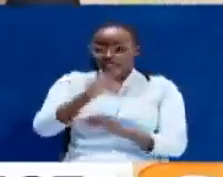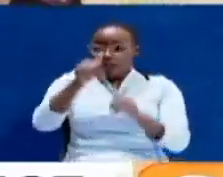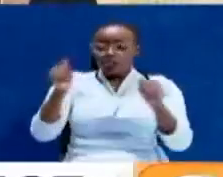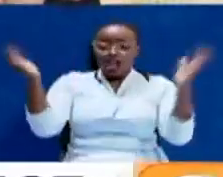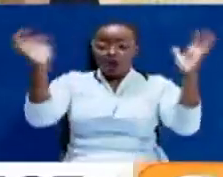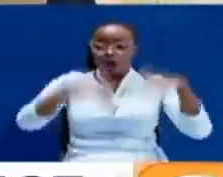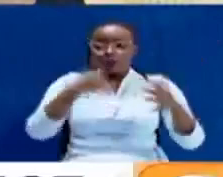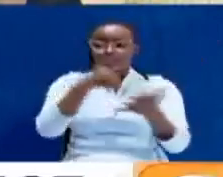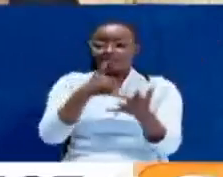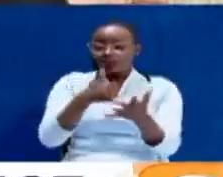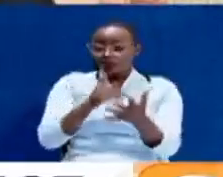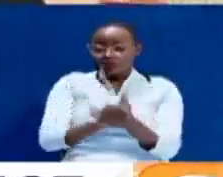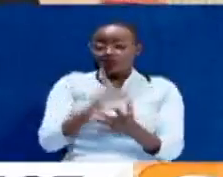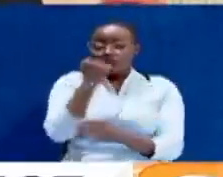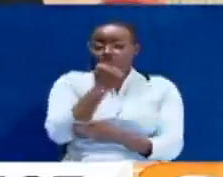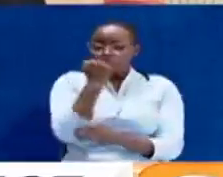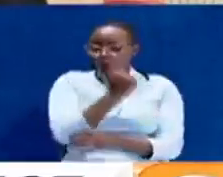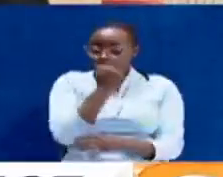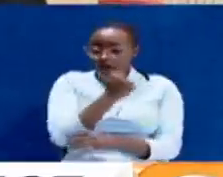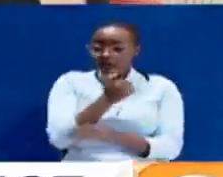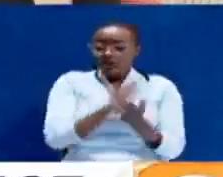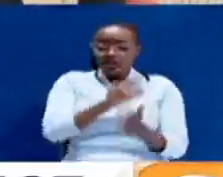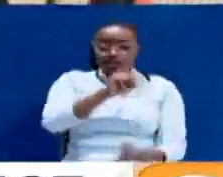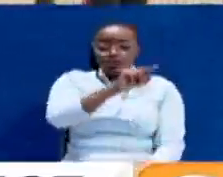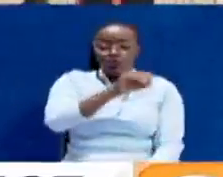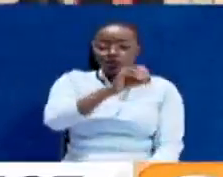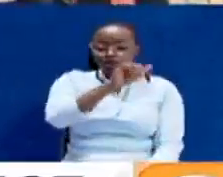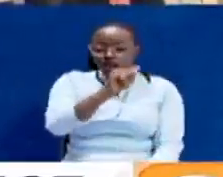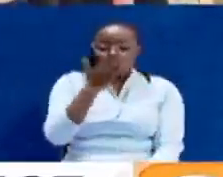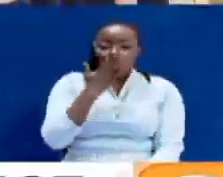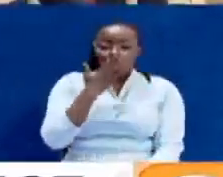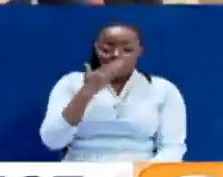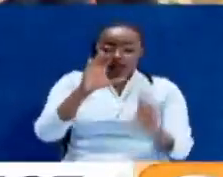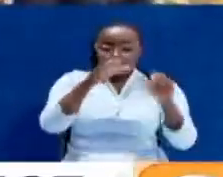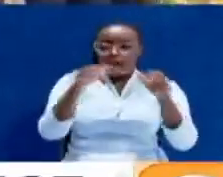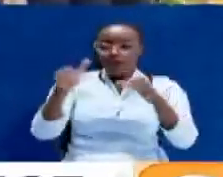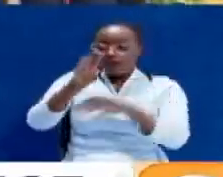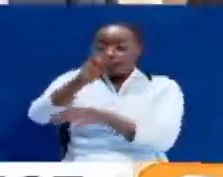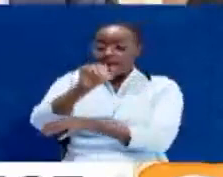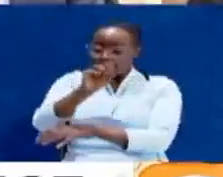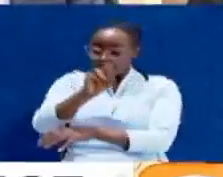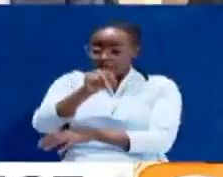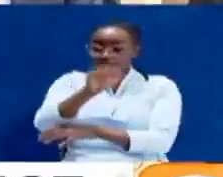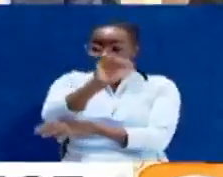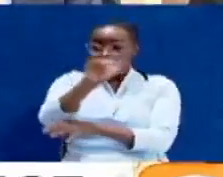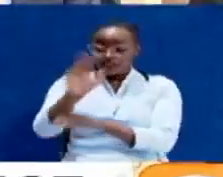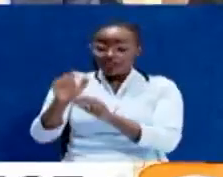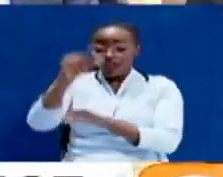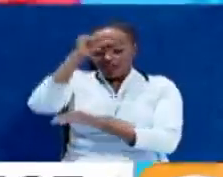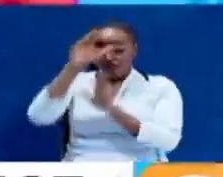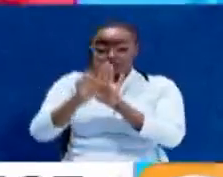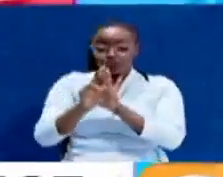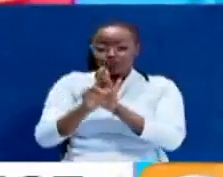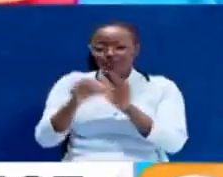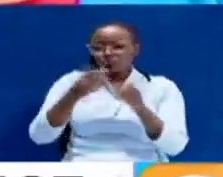had collapsed, including the Mumias Sugar Company and the Nzoia Sugar Company. MPs who attended the meeting asked the government representatives to increase